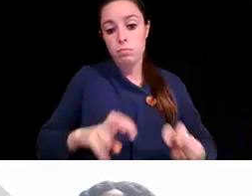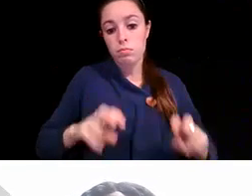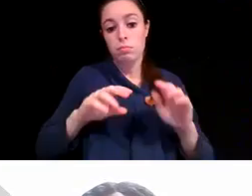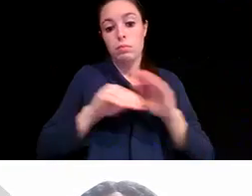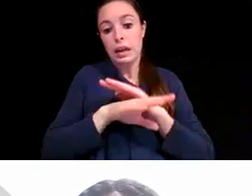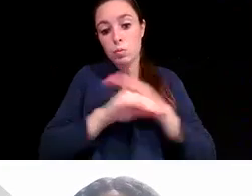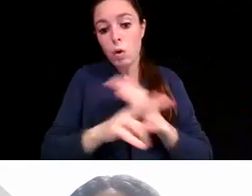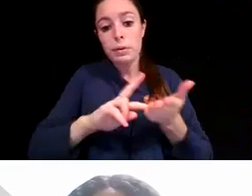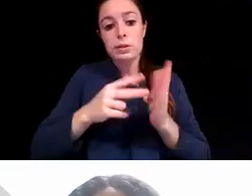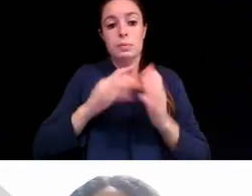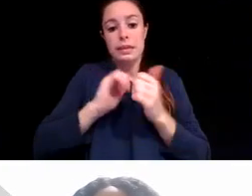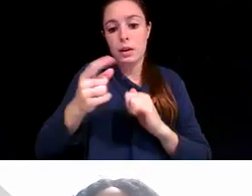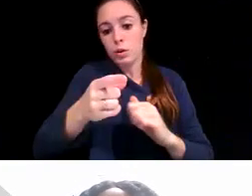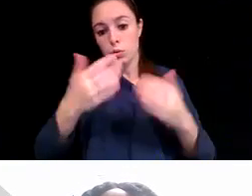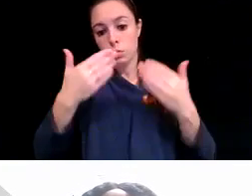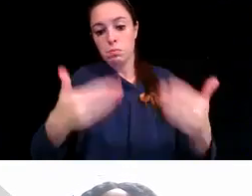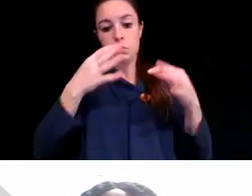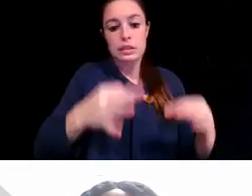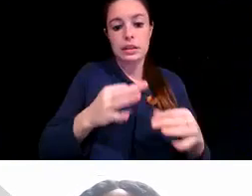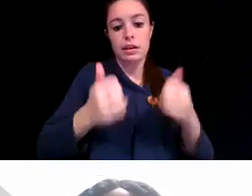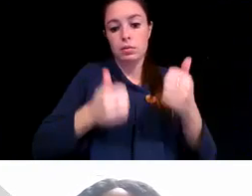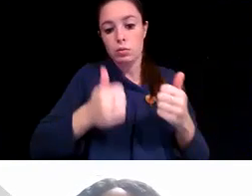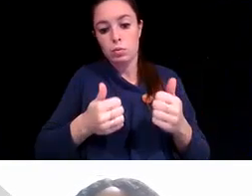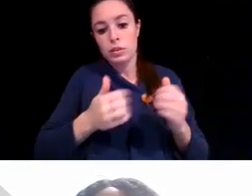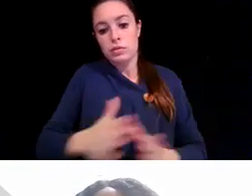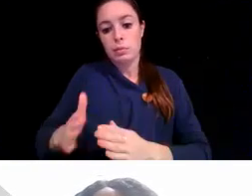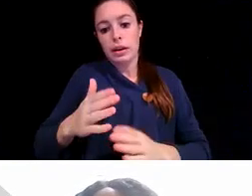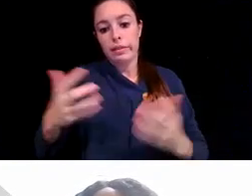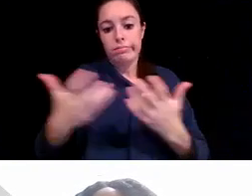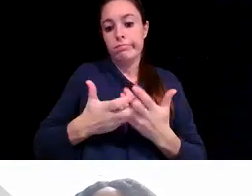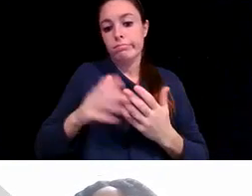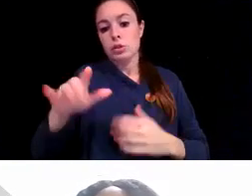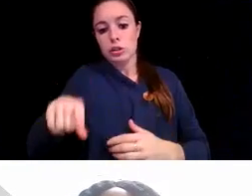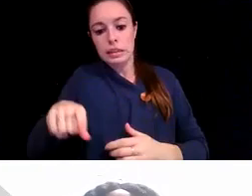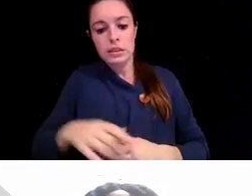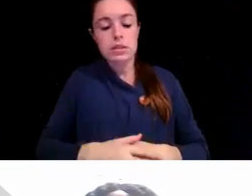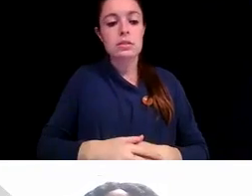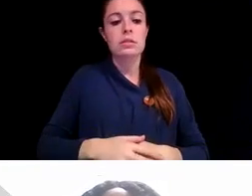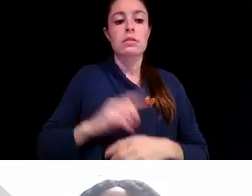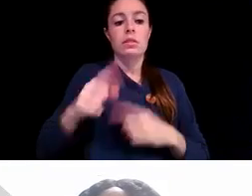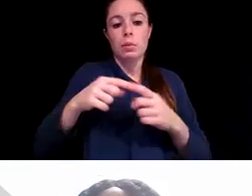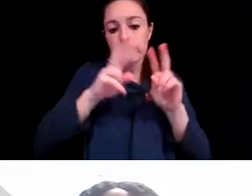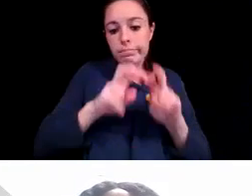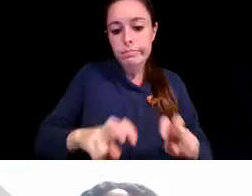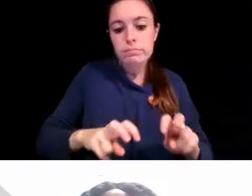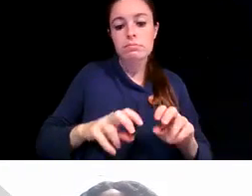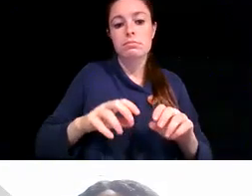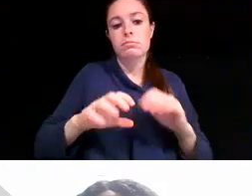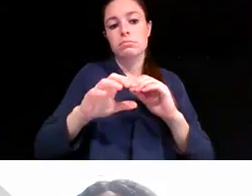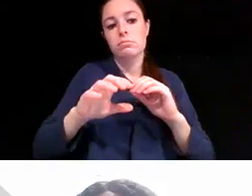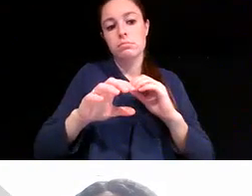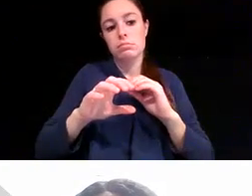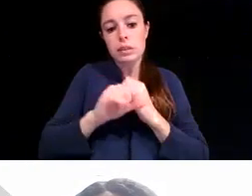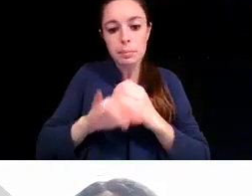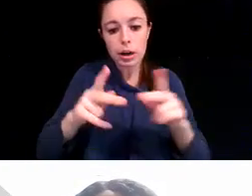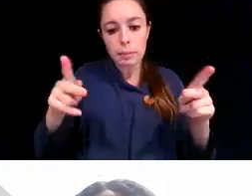plan selection. And the general rule of the marketplace for enrollment goes by what is called the 15th of